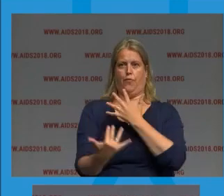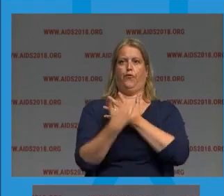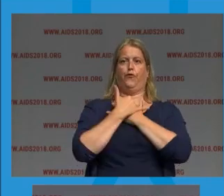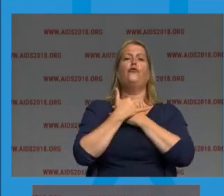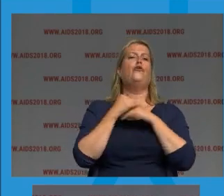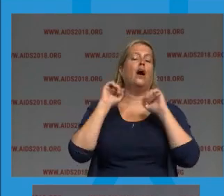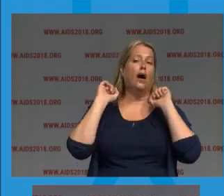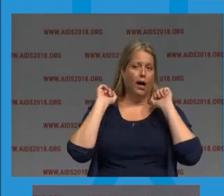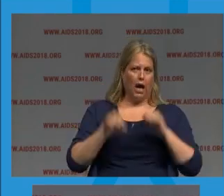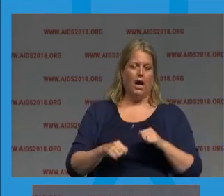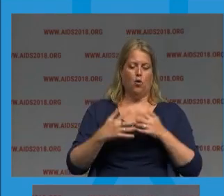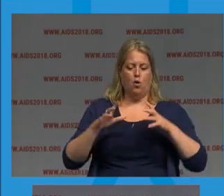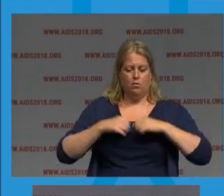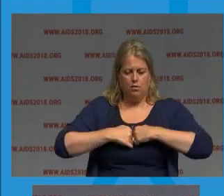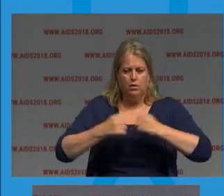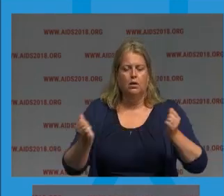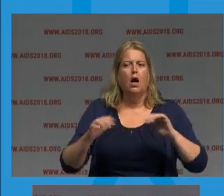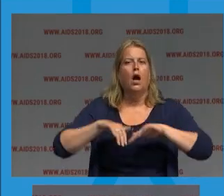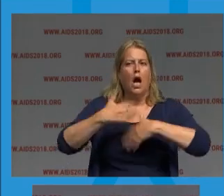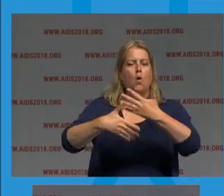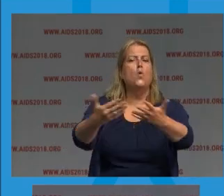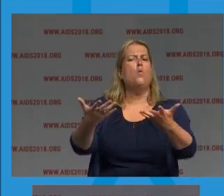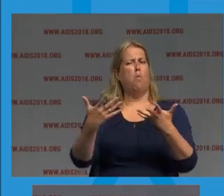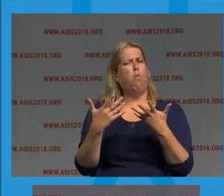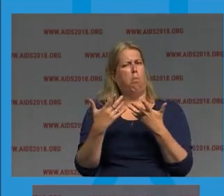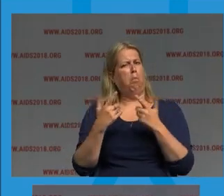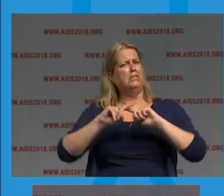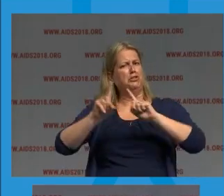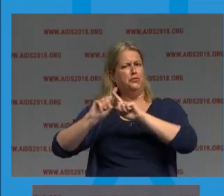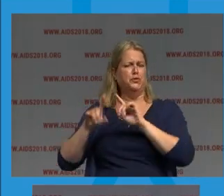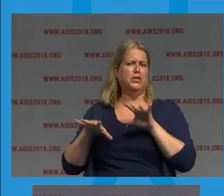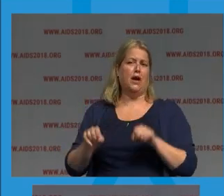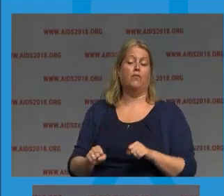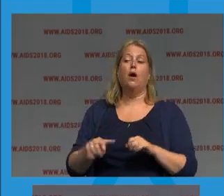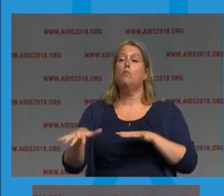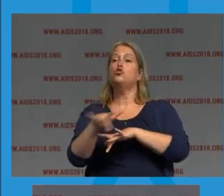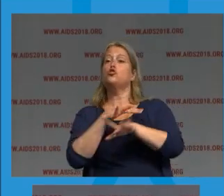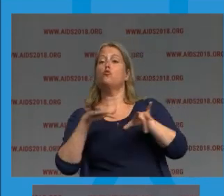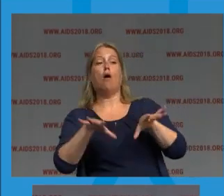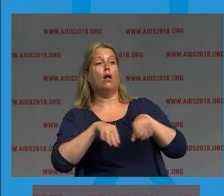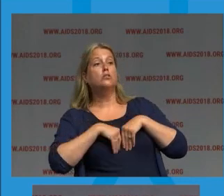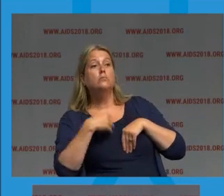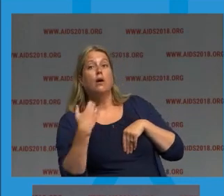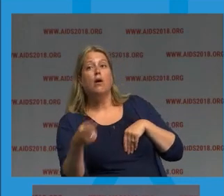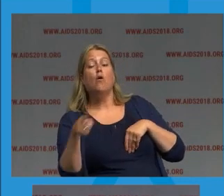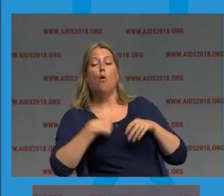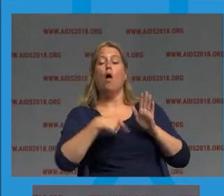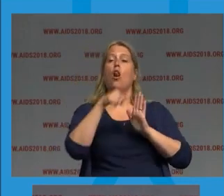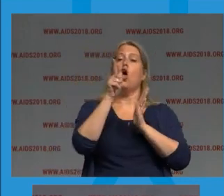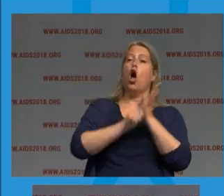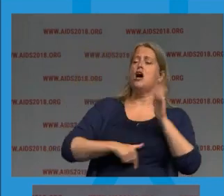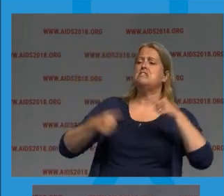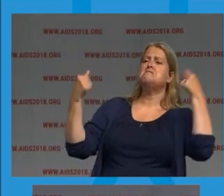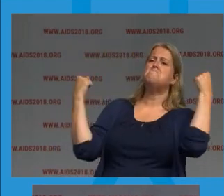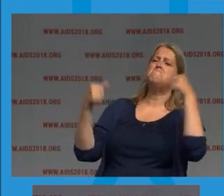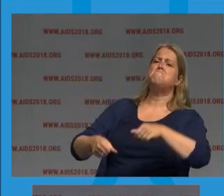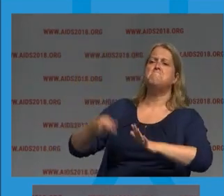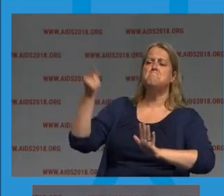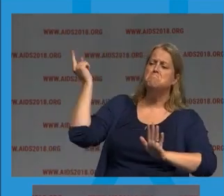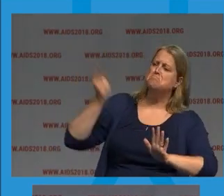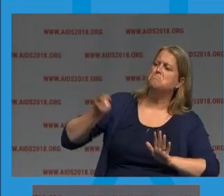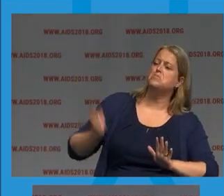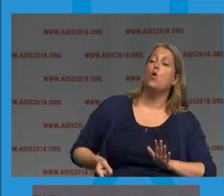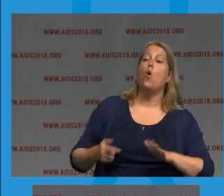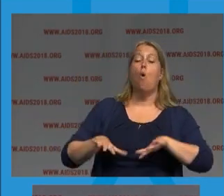their outward sexual and gender expression, social acceptance, punitive and protective laws that allow people